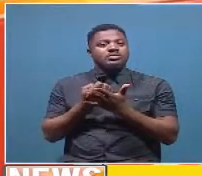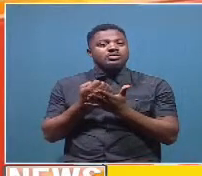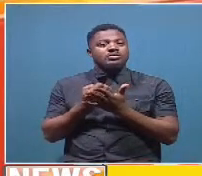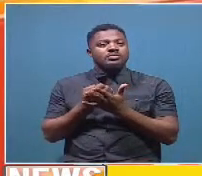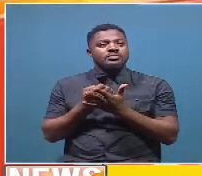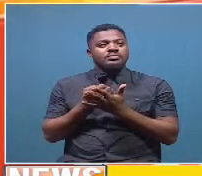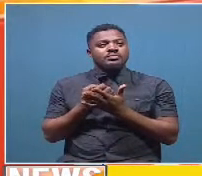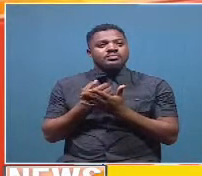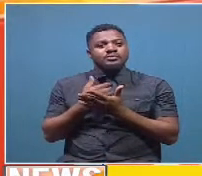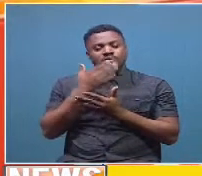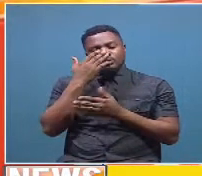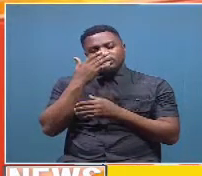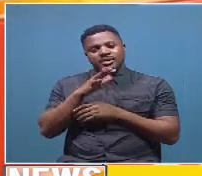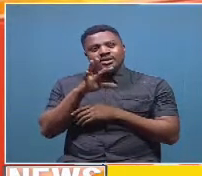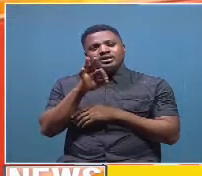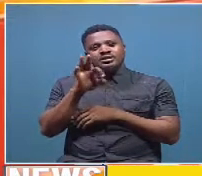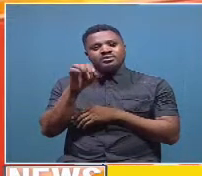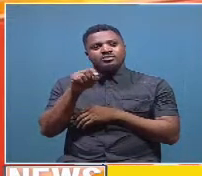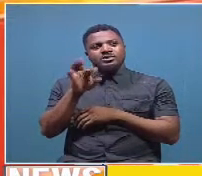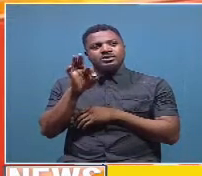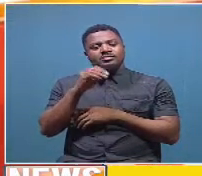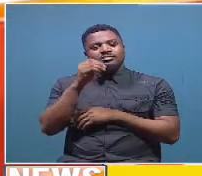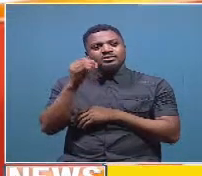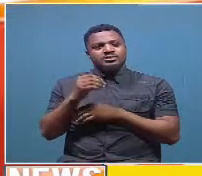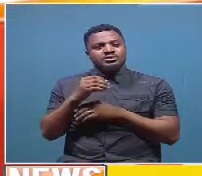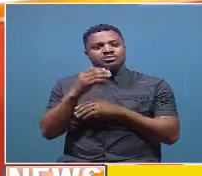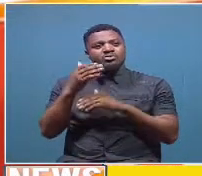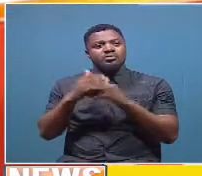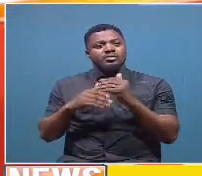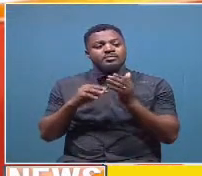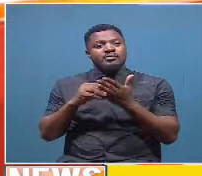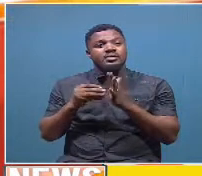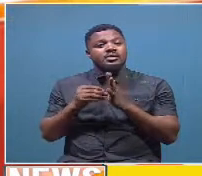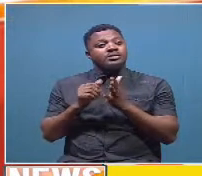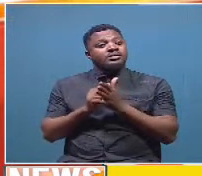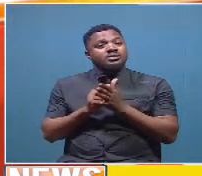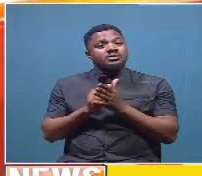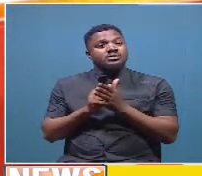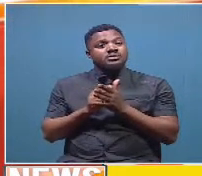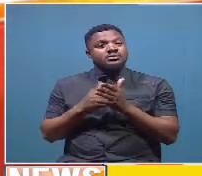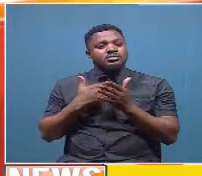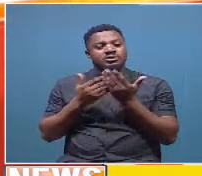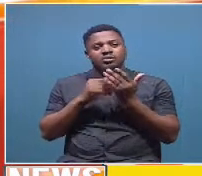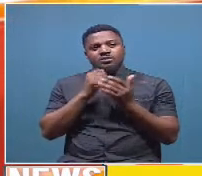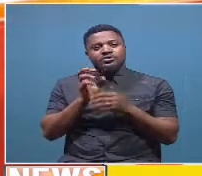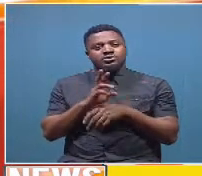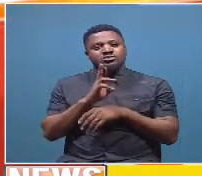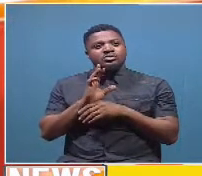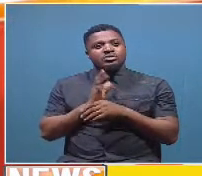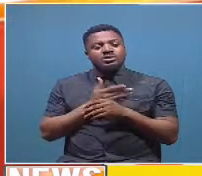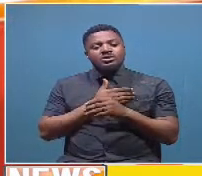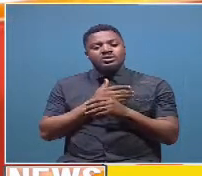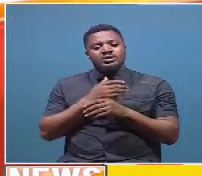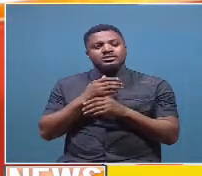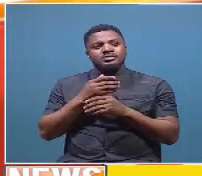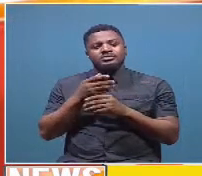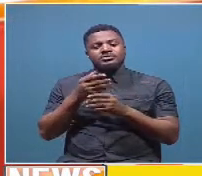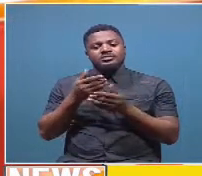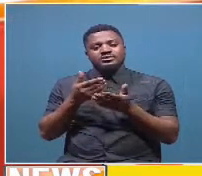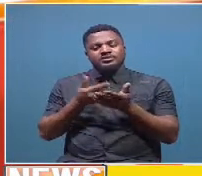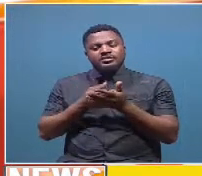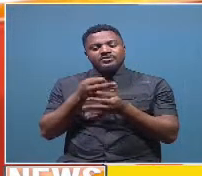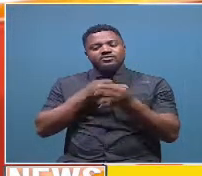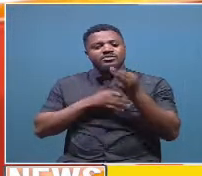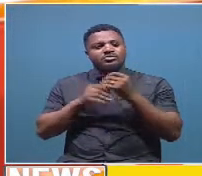It's about 99.9% complete, to mean that we may not have to use our scarce foreign exchange